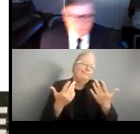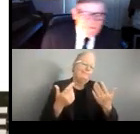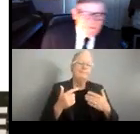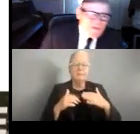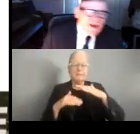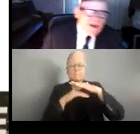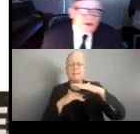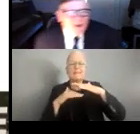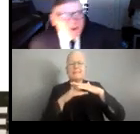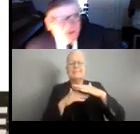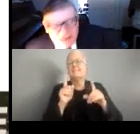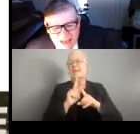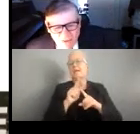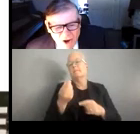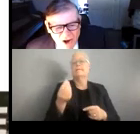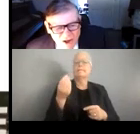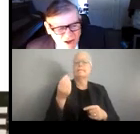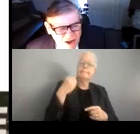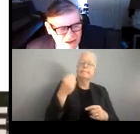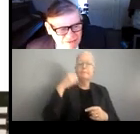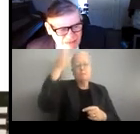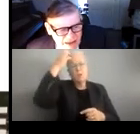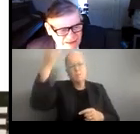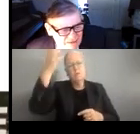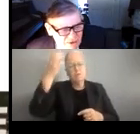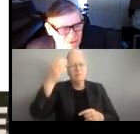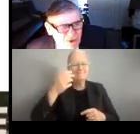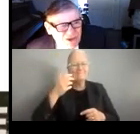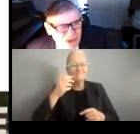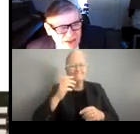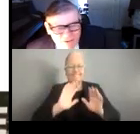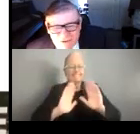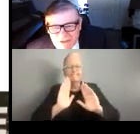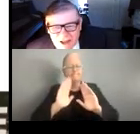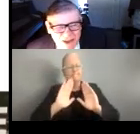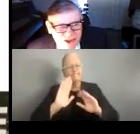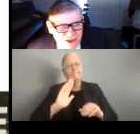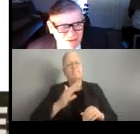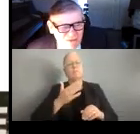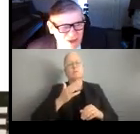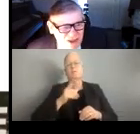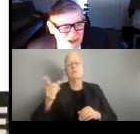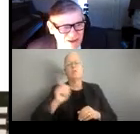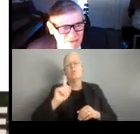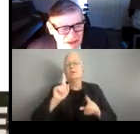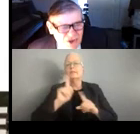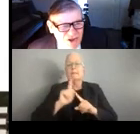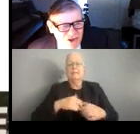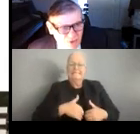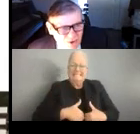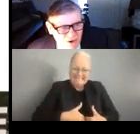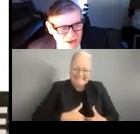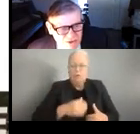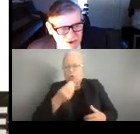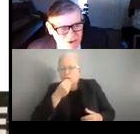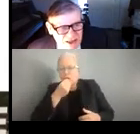social security network net that will save them from starvation, which, you know, is a pension,